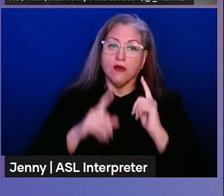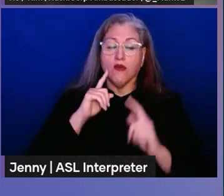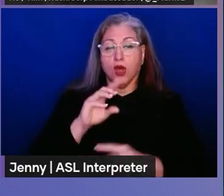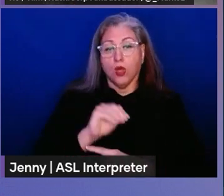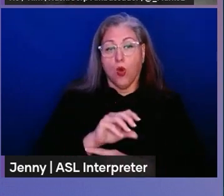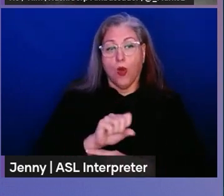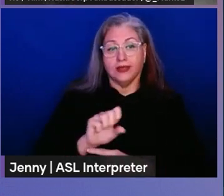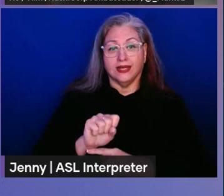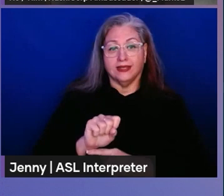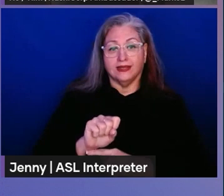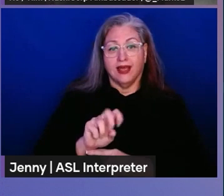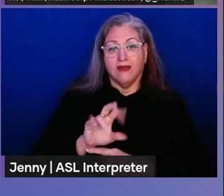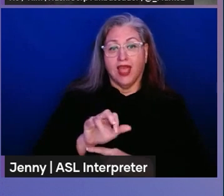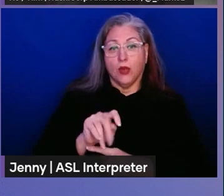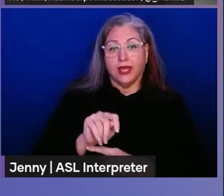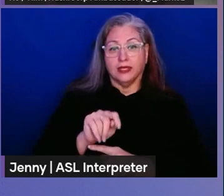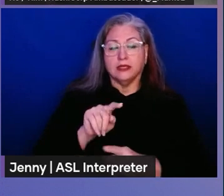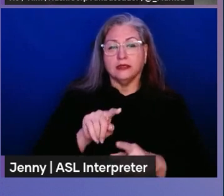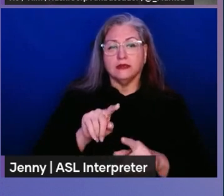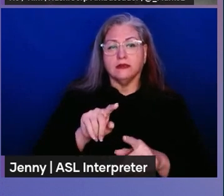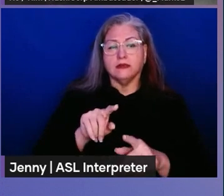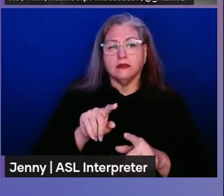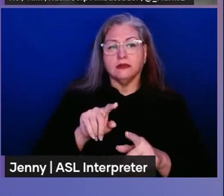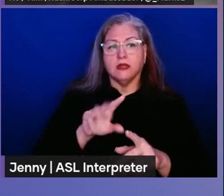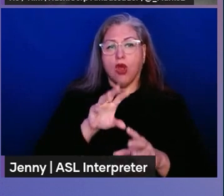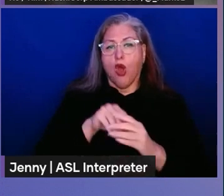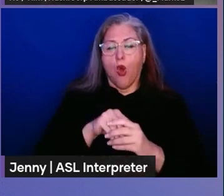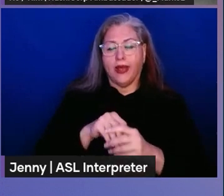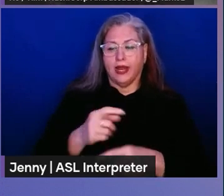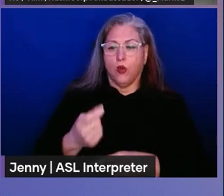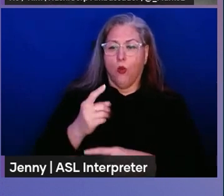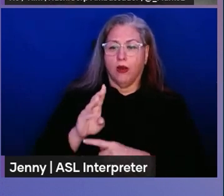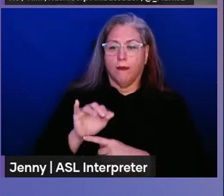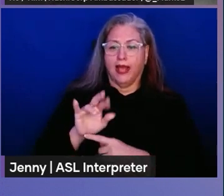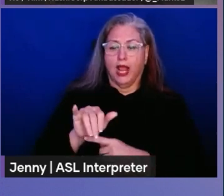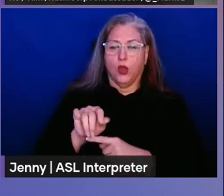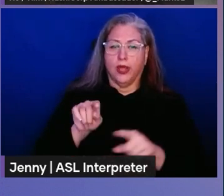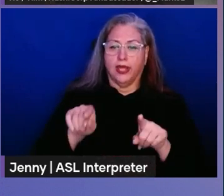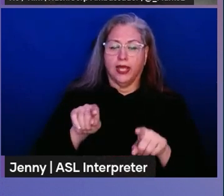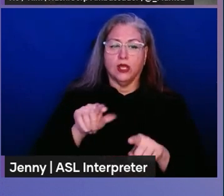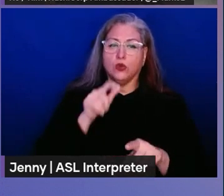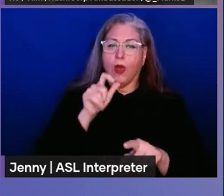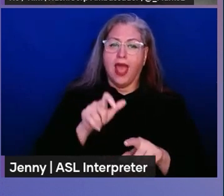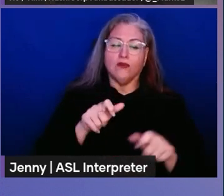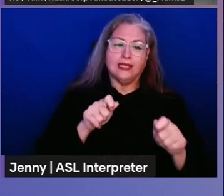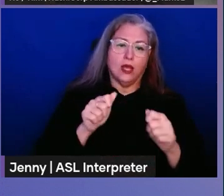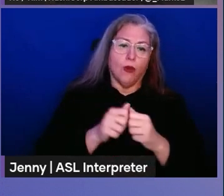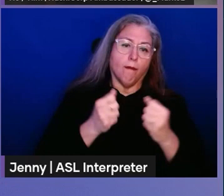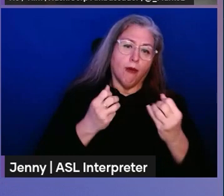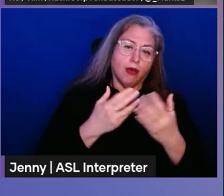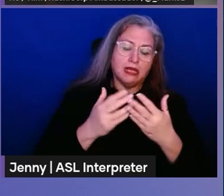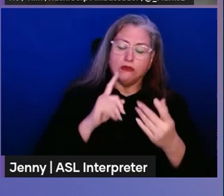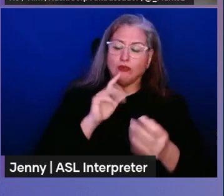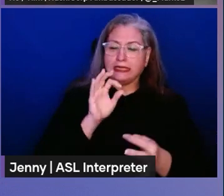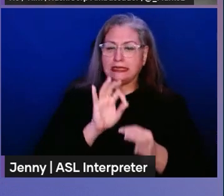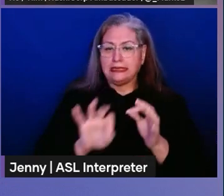variant, this comes all within one binary, so you don't have to deal with all different things. So it's very simple to set